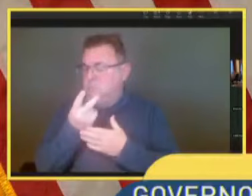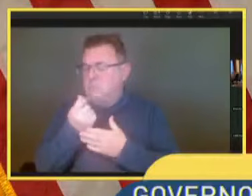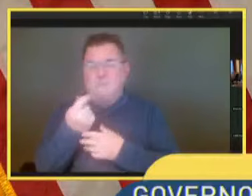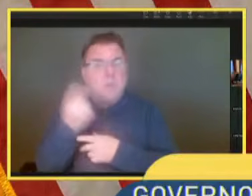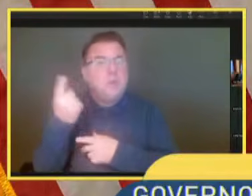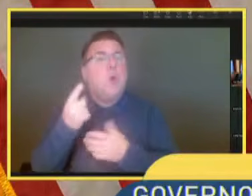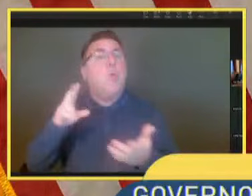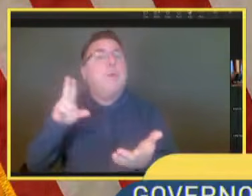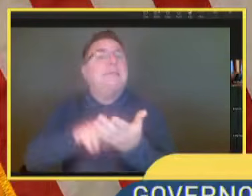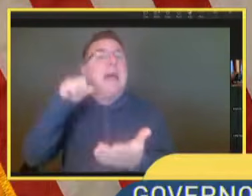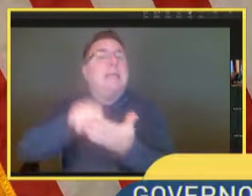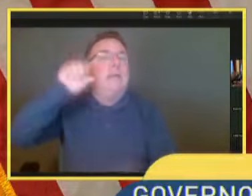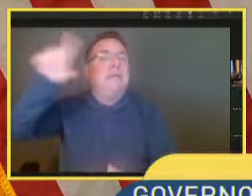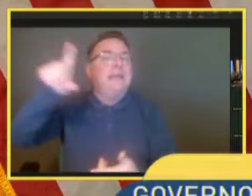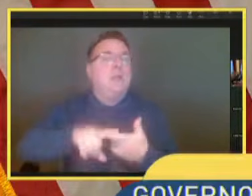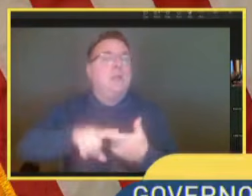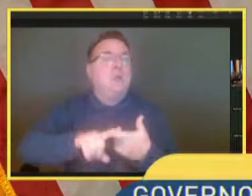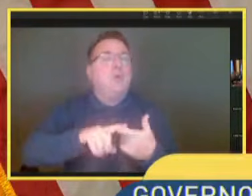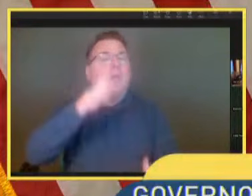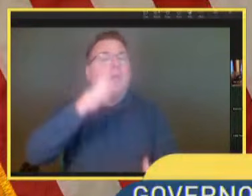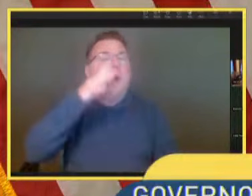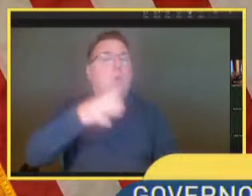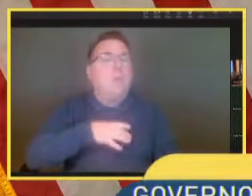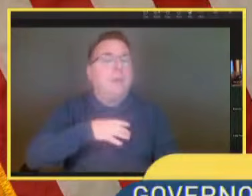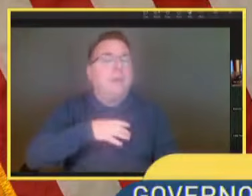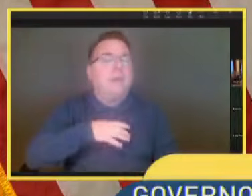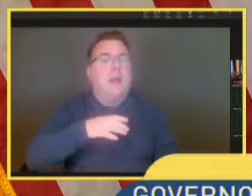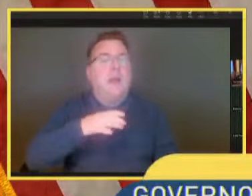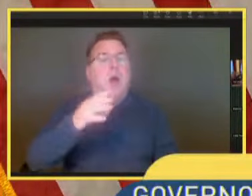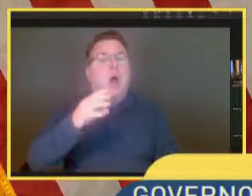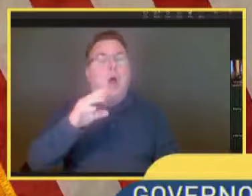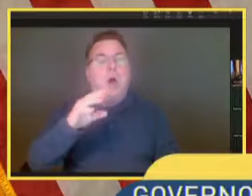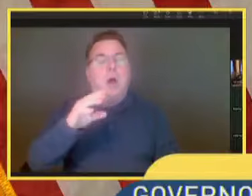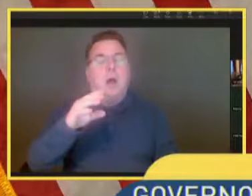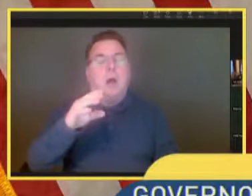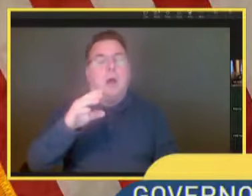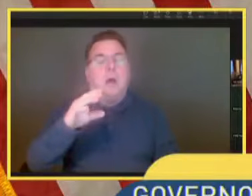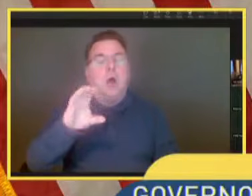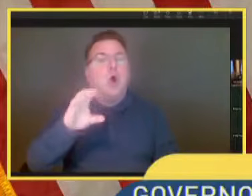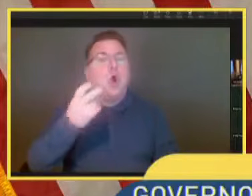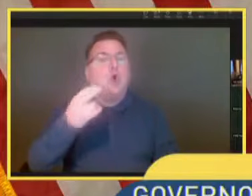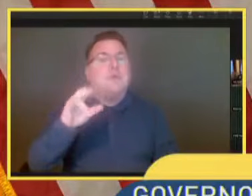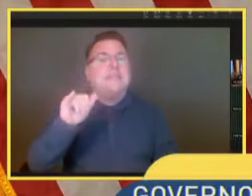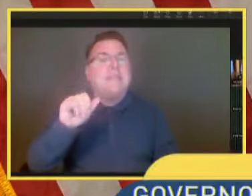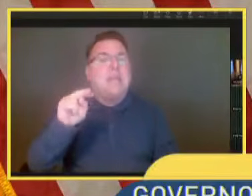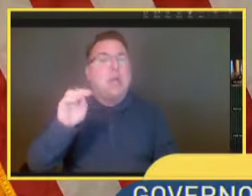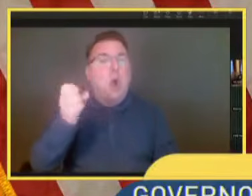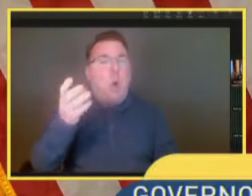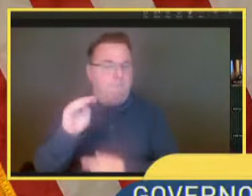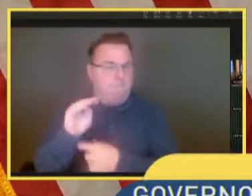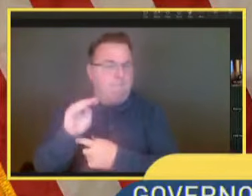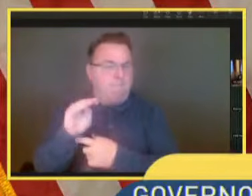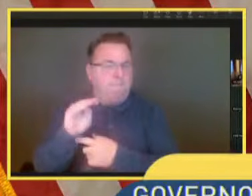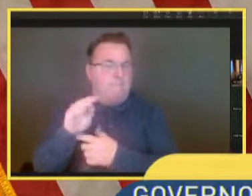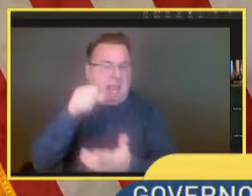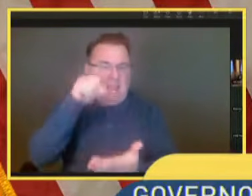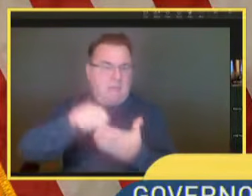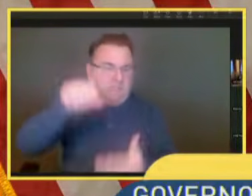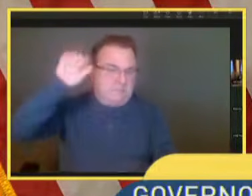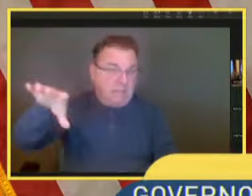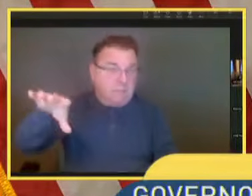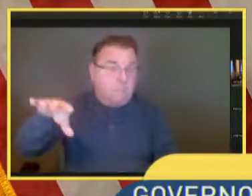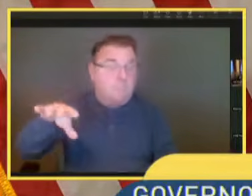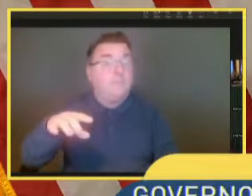Security Secretary Kristi Noem. That letter covers multiple points, but importantly, it makes clear that the directive in that